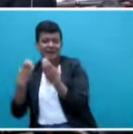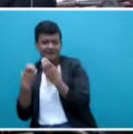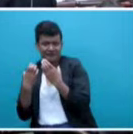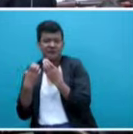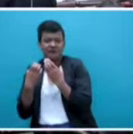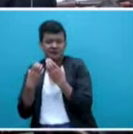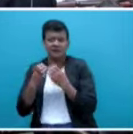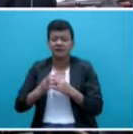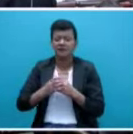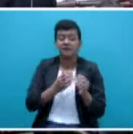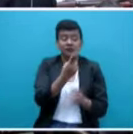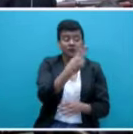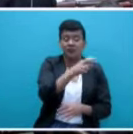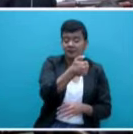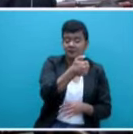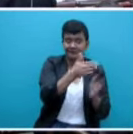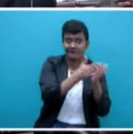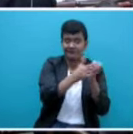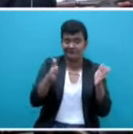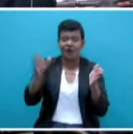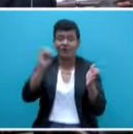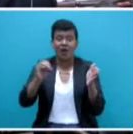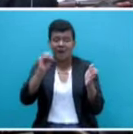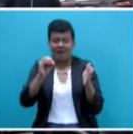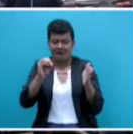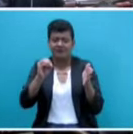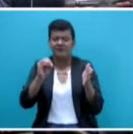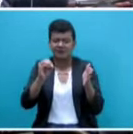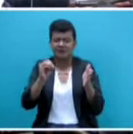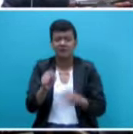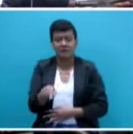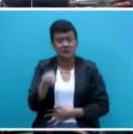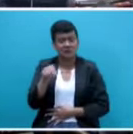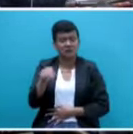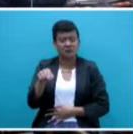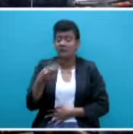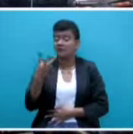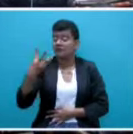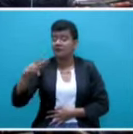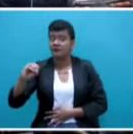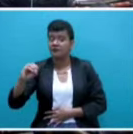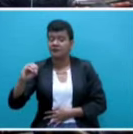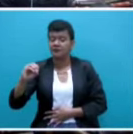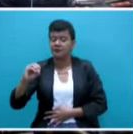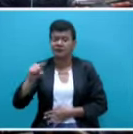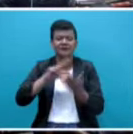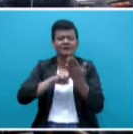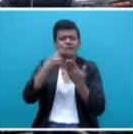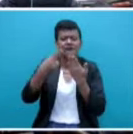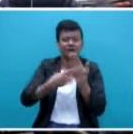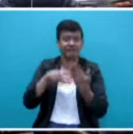26th October as prorogation of Parliament, and the 30th of November as the opening of the new session